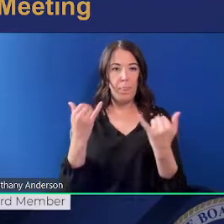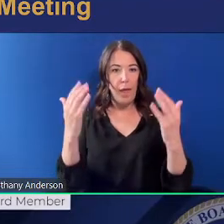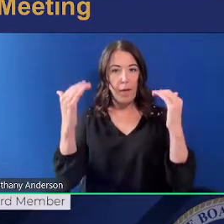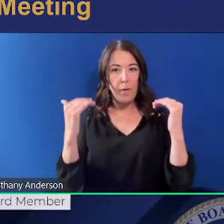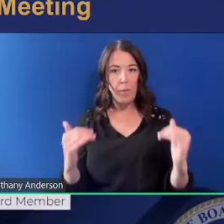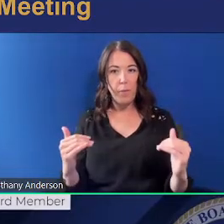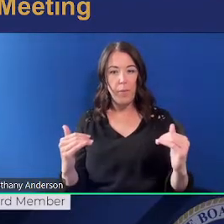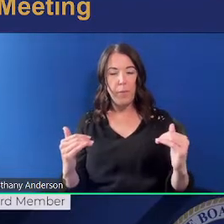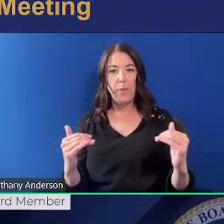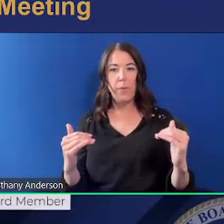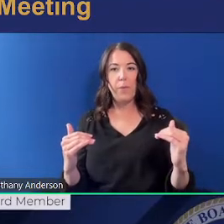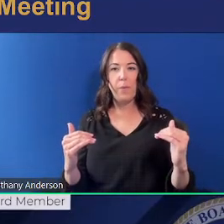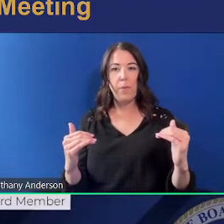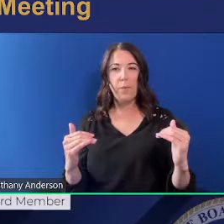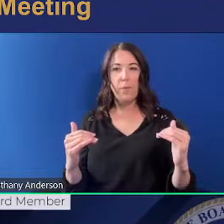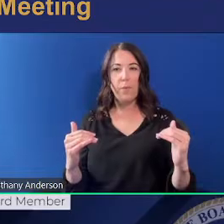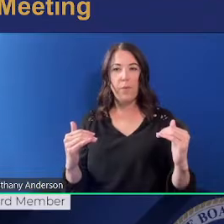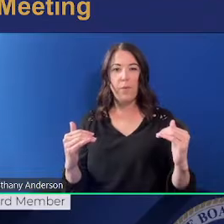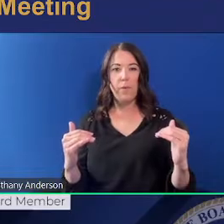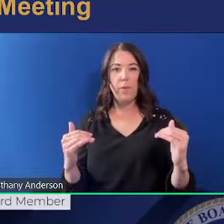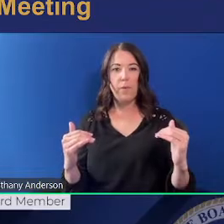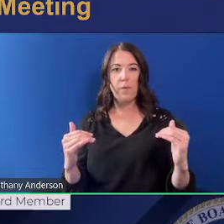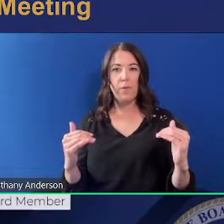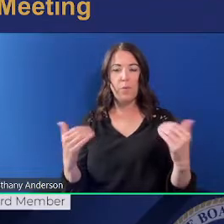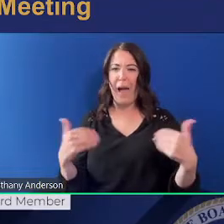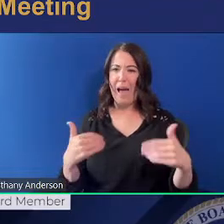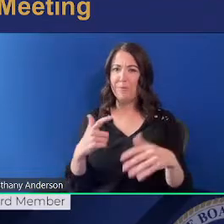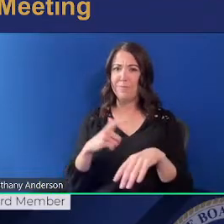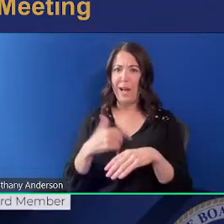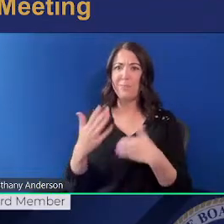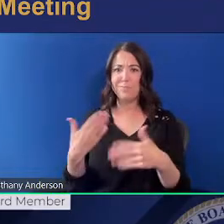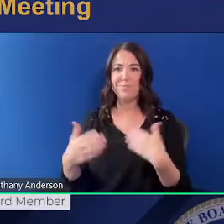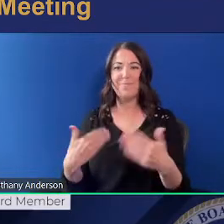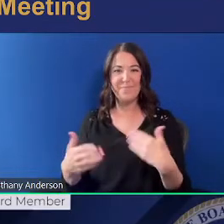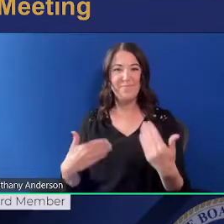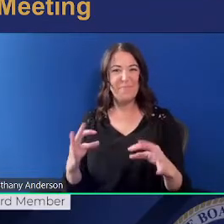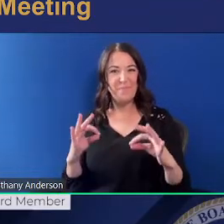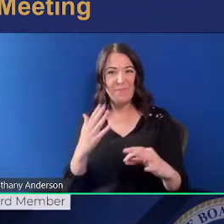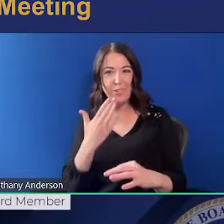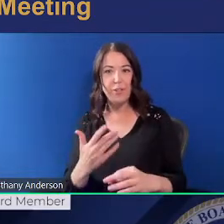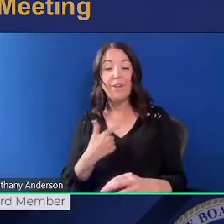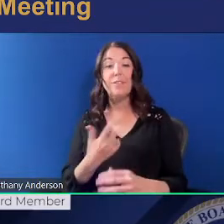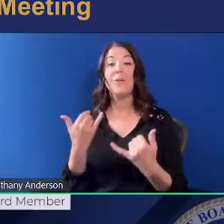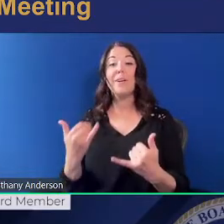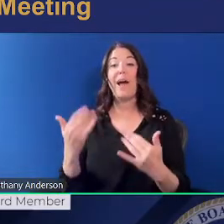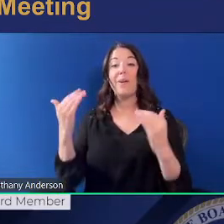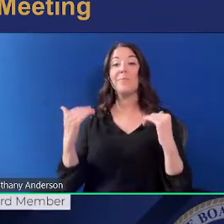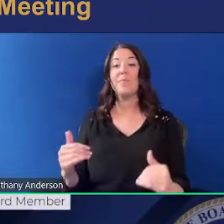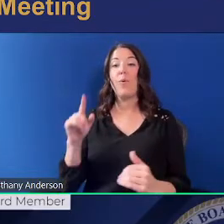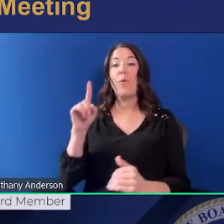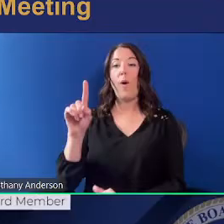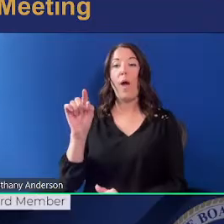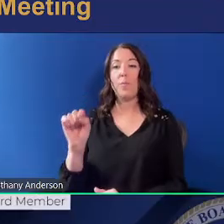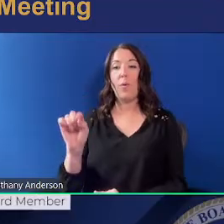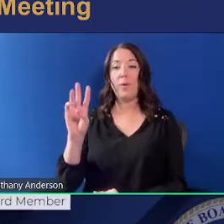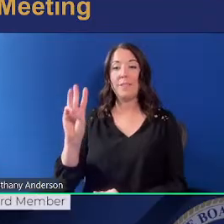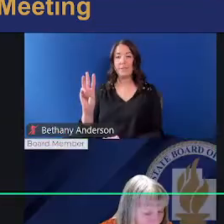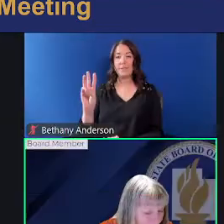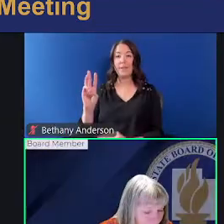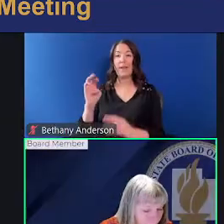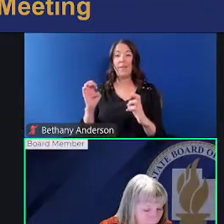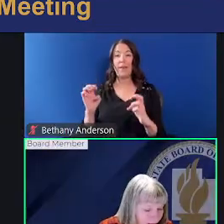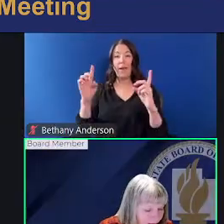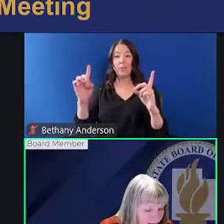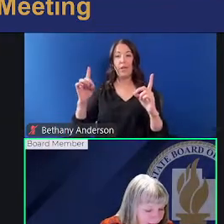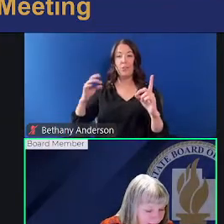point. How are we doing here? We're doing good today. We're at 1.6, the educational